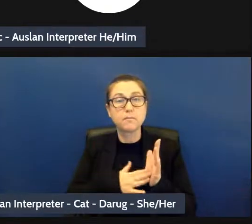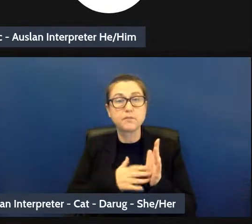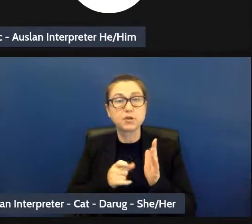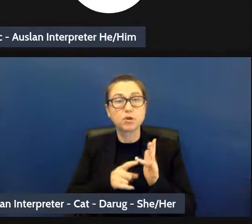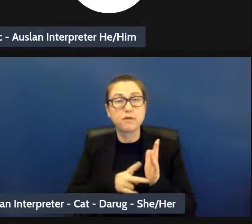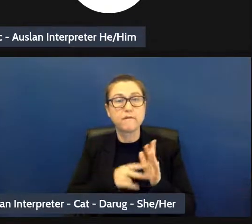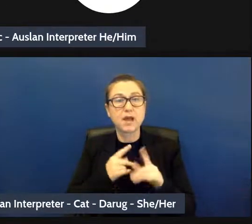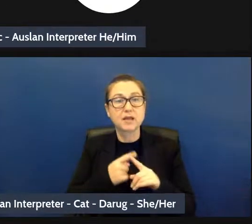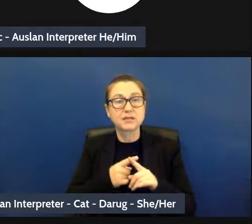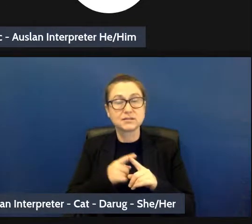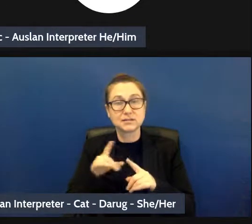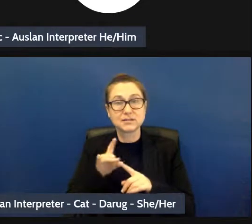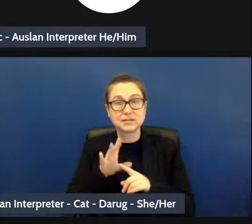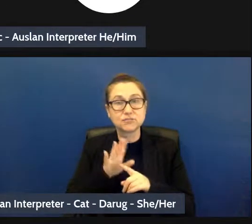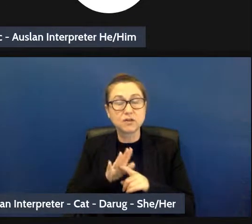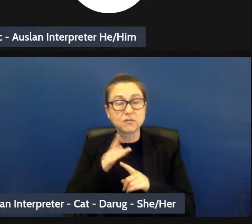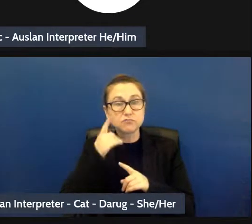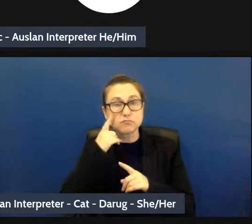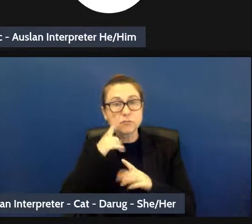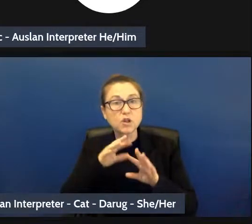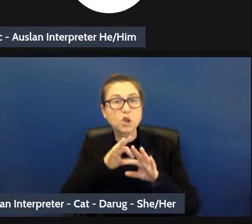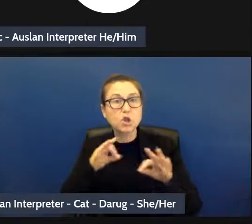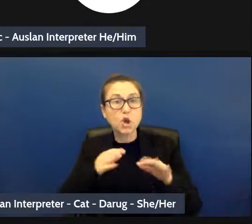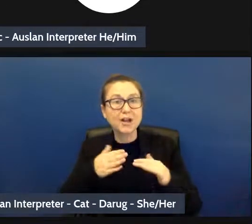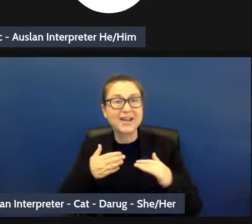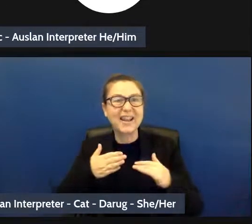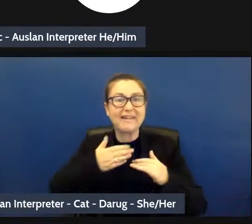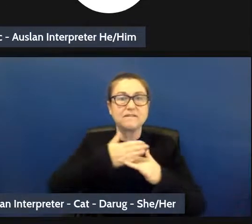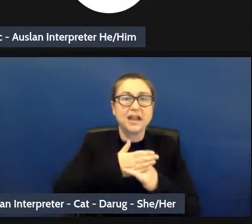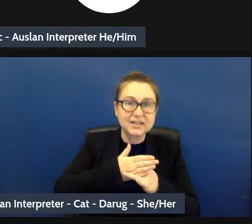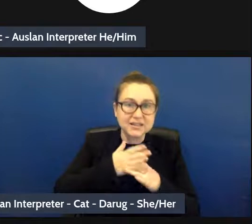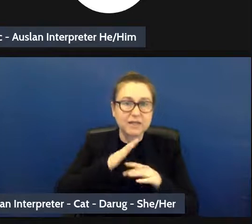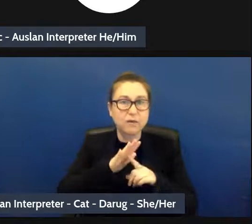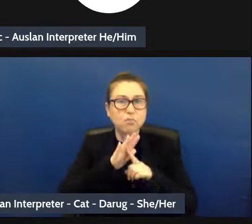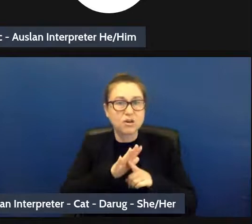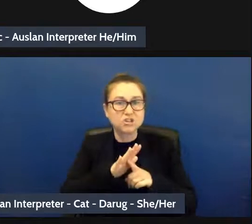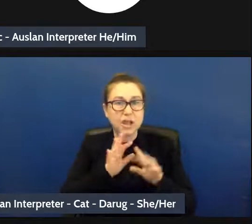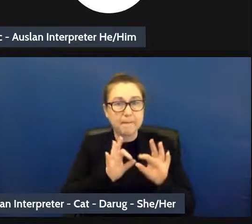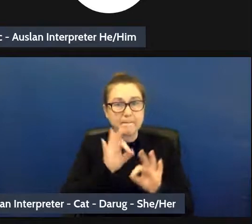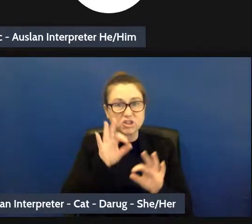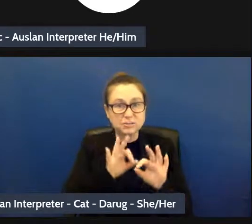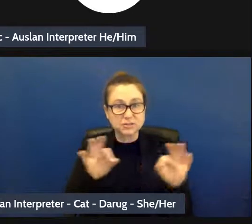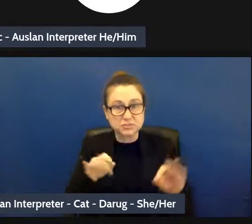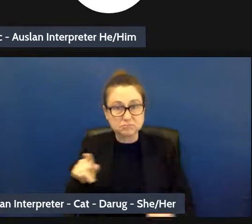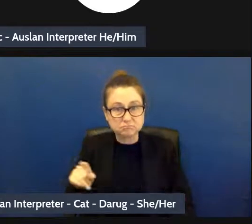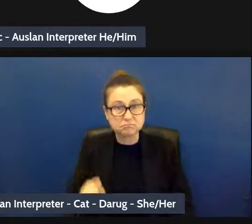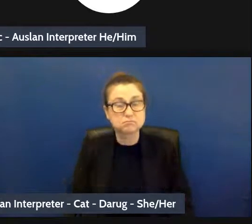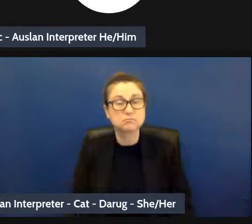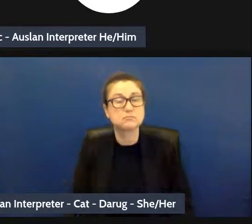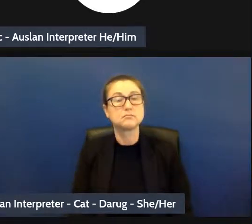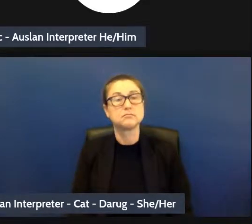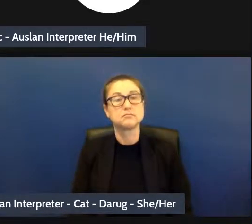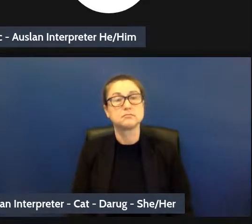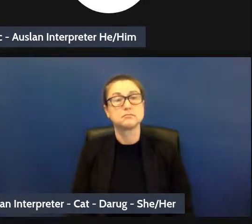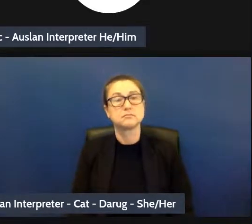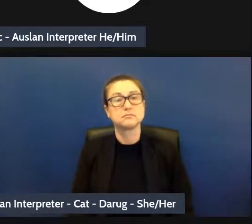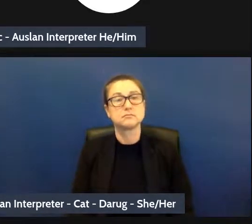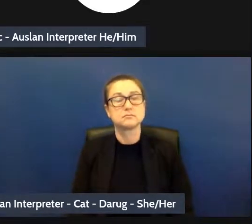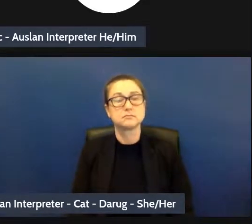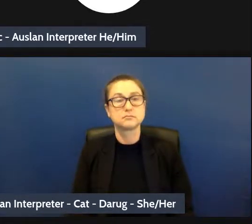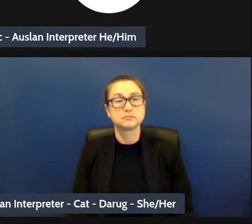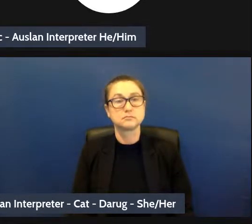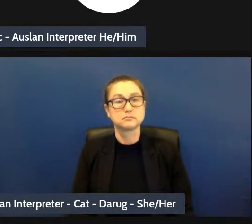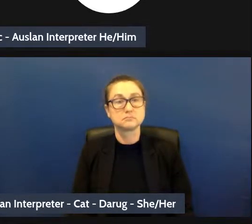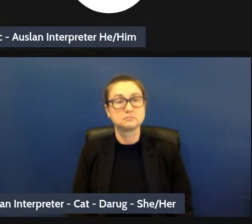he was looking at non-invasive pressure measurement. And so he made some really